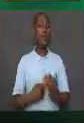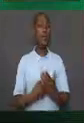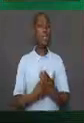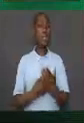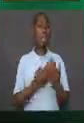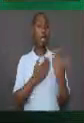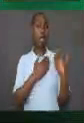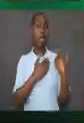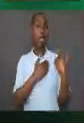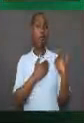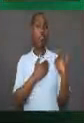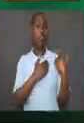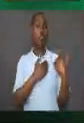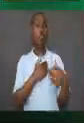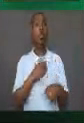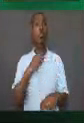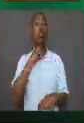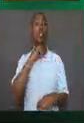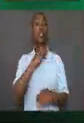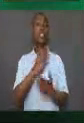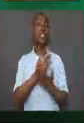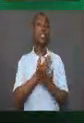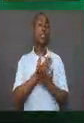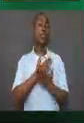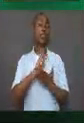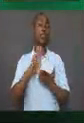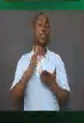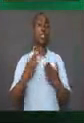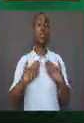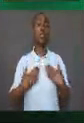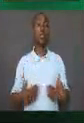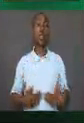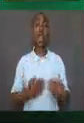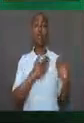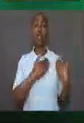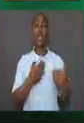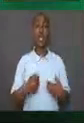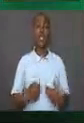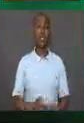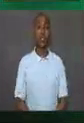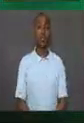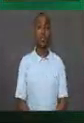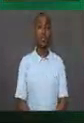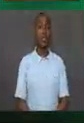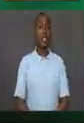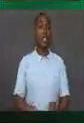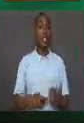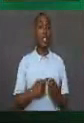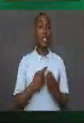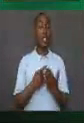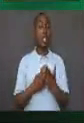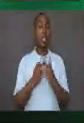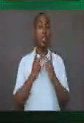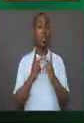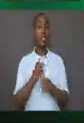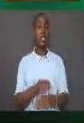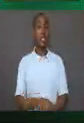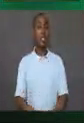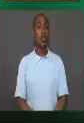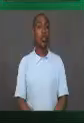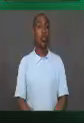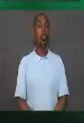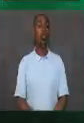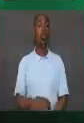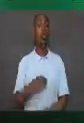for excreting waste products from our bodies. These are referred to as